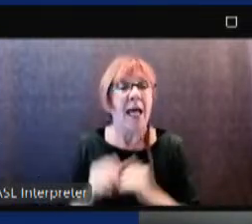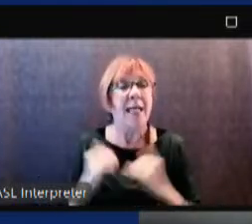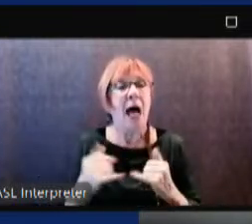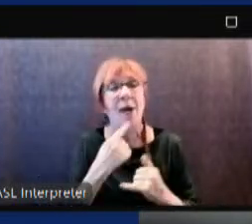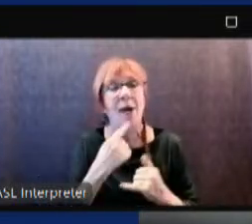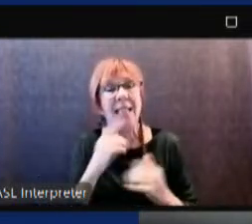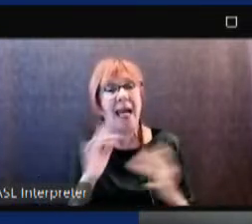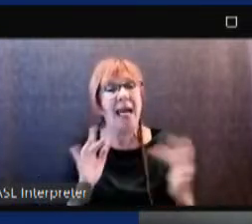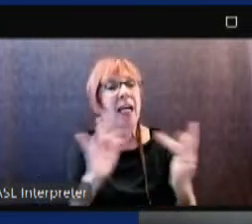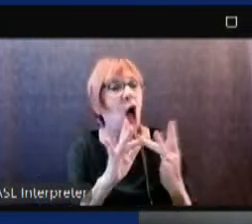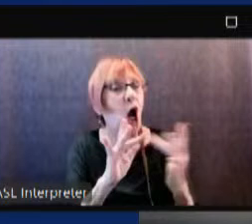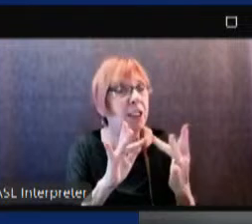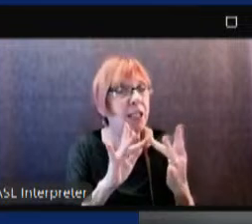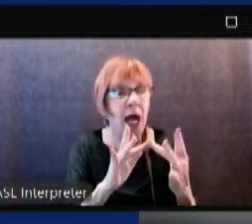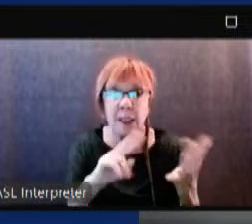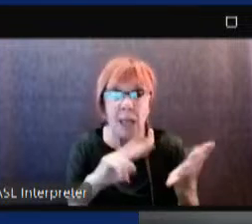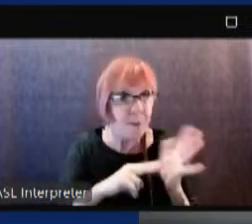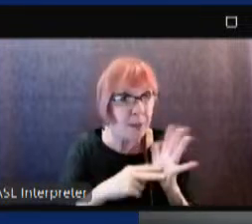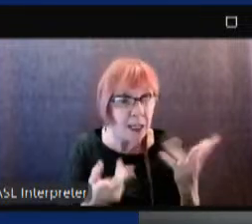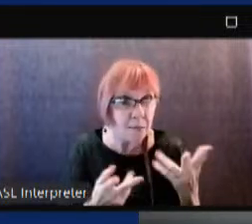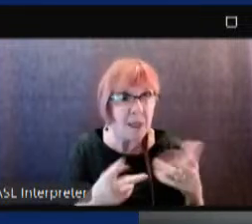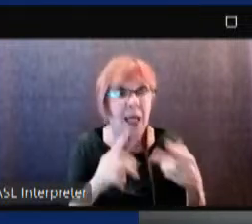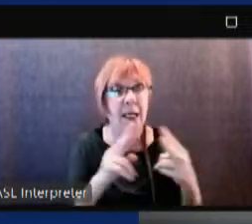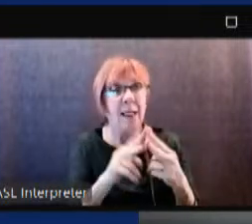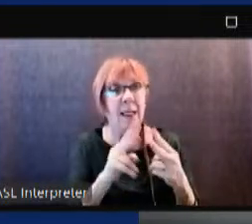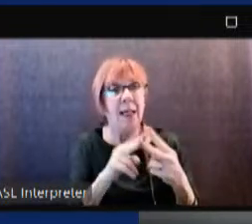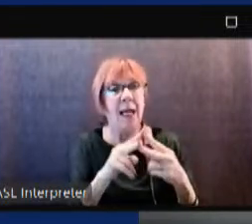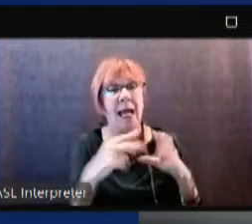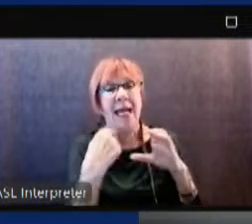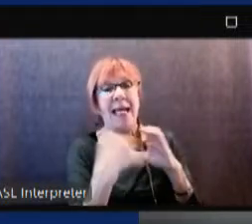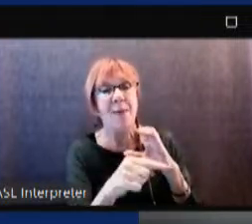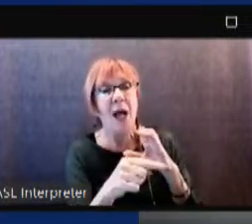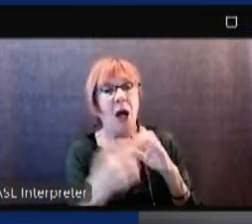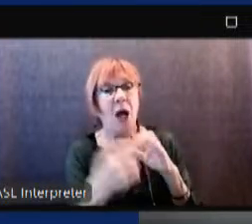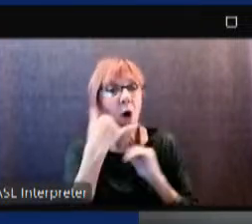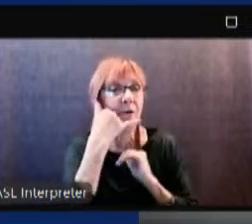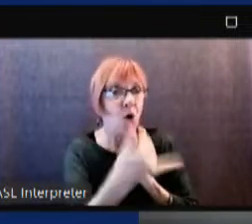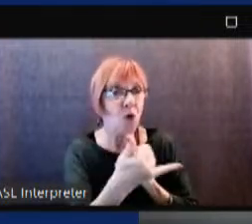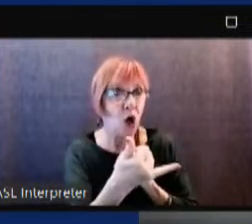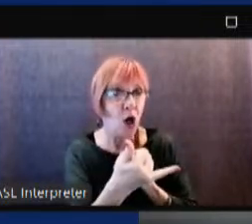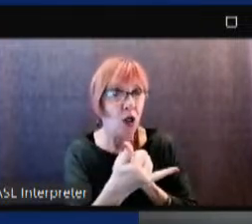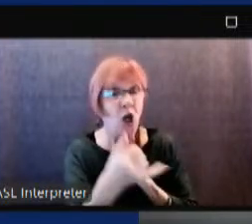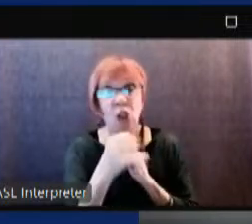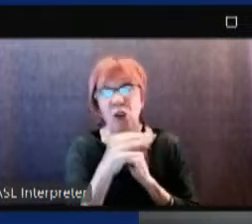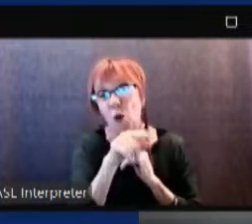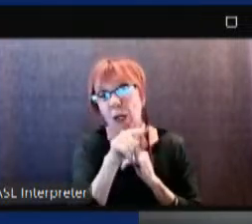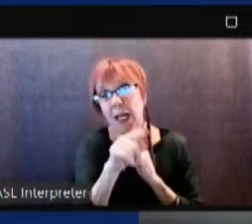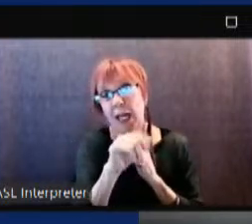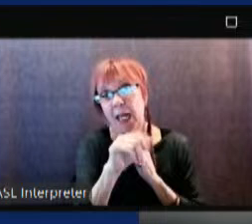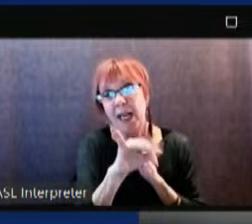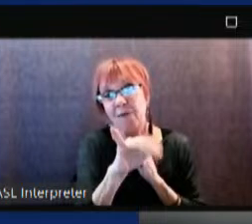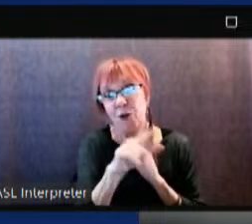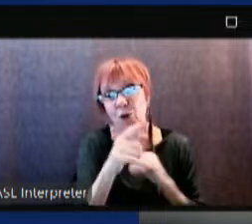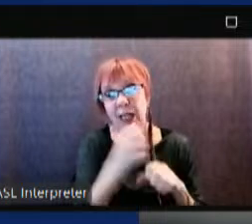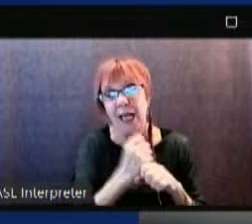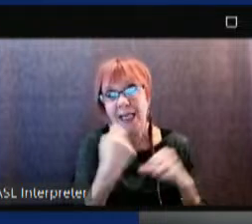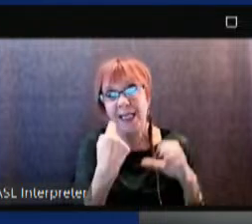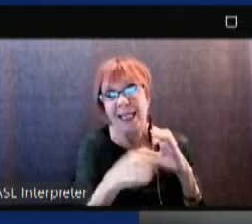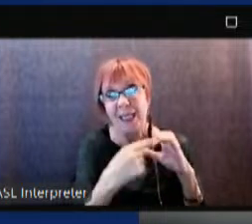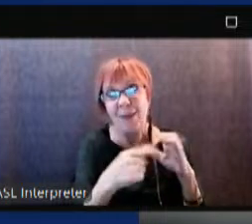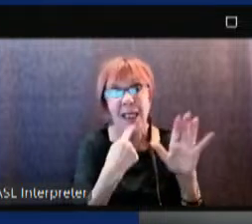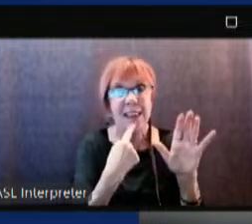you, it's either going to be in the form of an email or a phone call. So if you get an email that is something